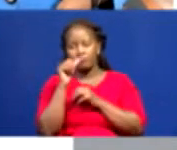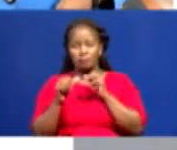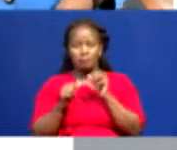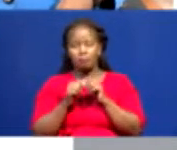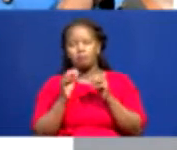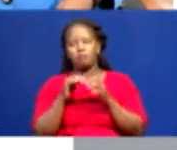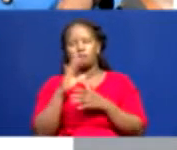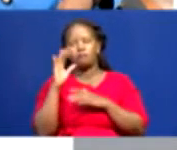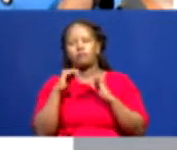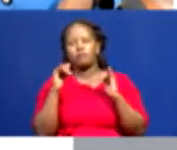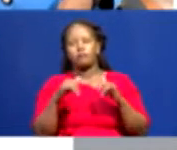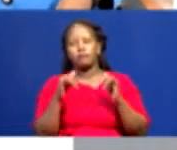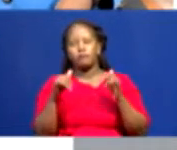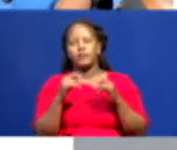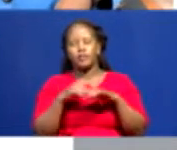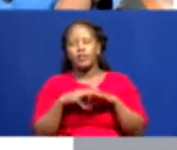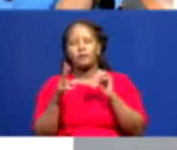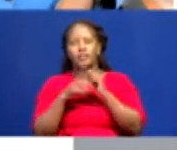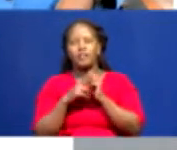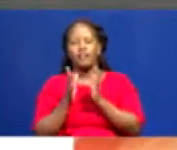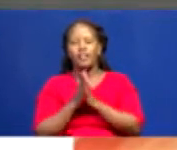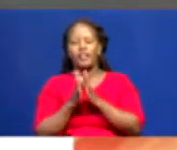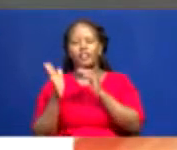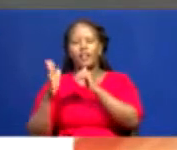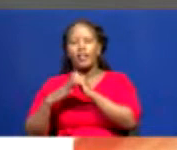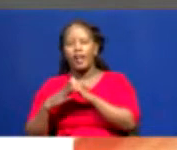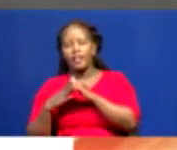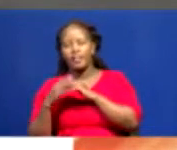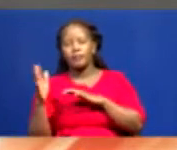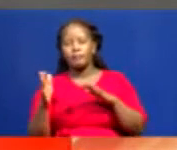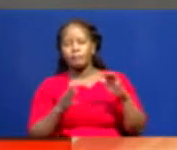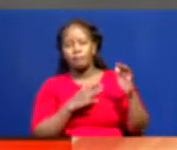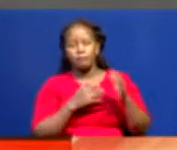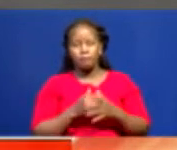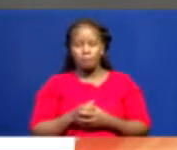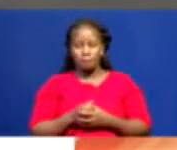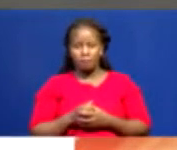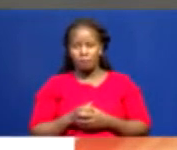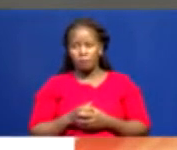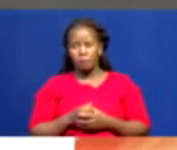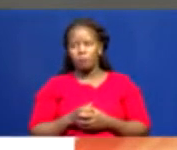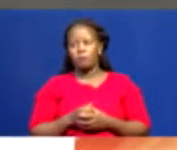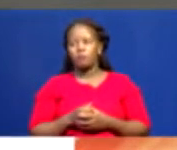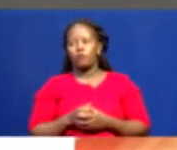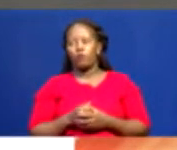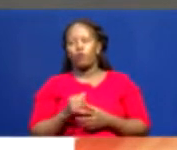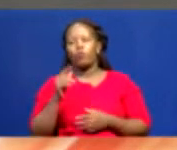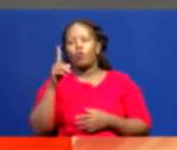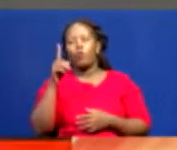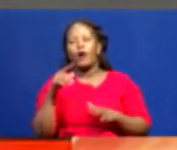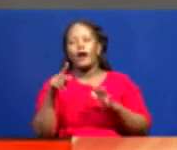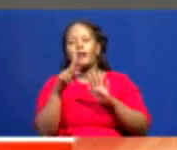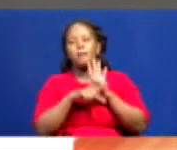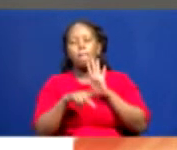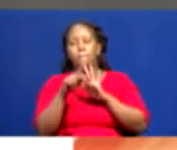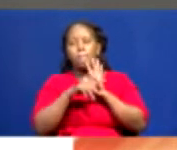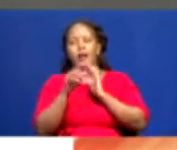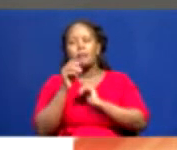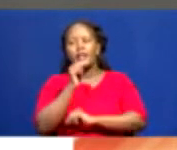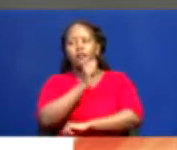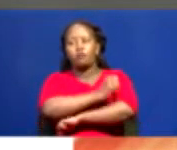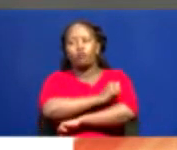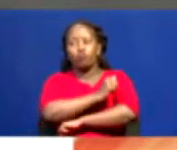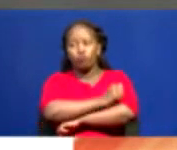in our subsequent bulletins at 7 and 9. In other developments, Ngiro Riti Primary School in Mkokodo Division in the